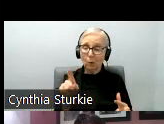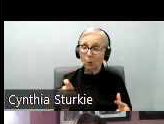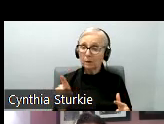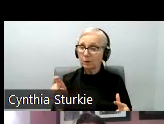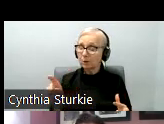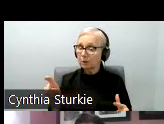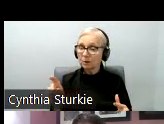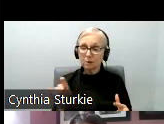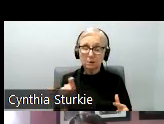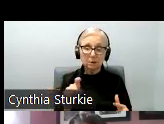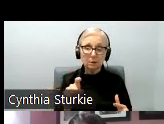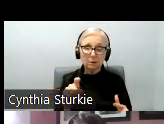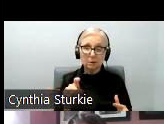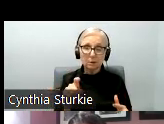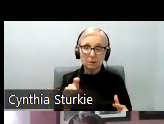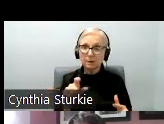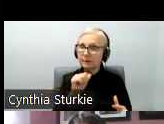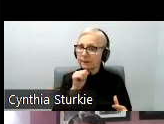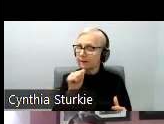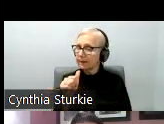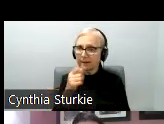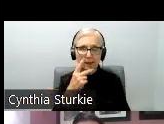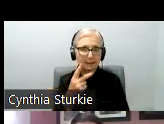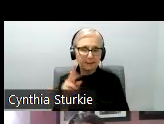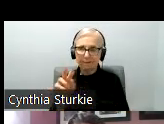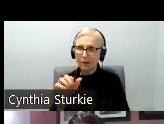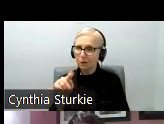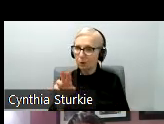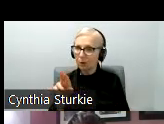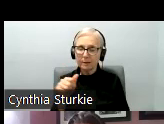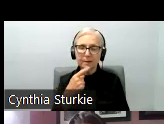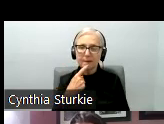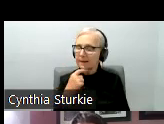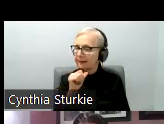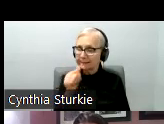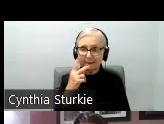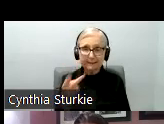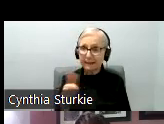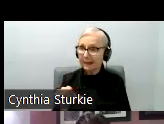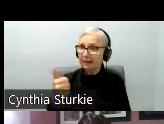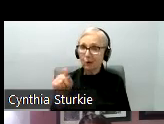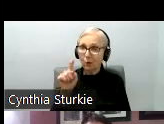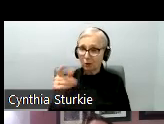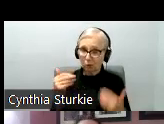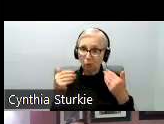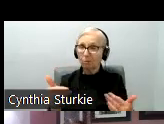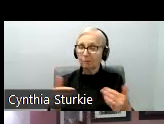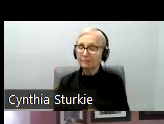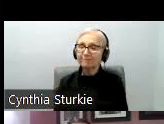along? I did not see any. I think we're all caught up. We can keep on going.